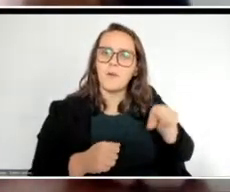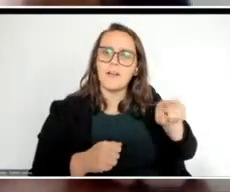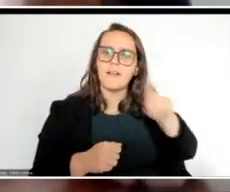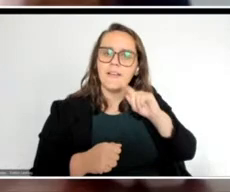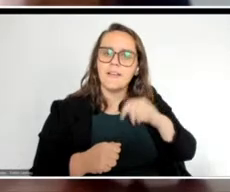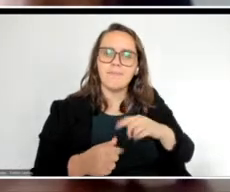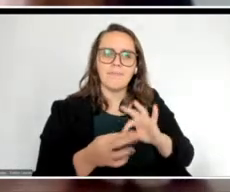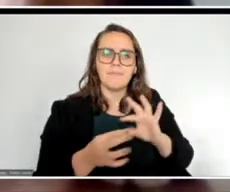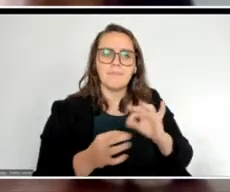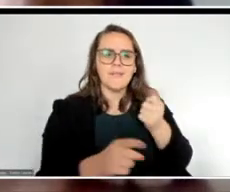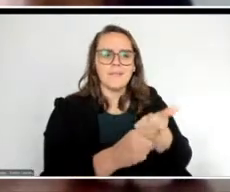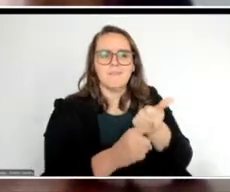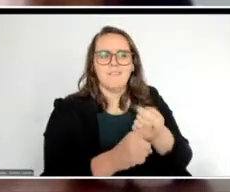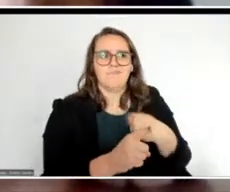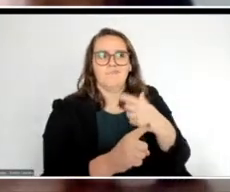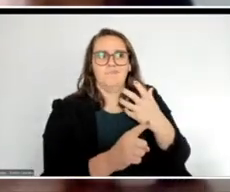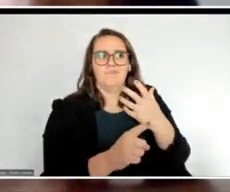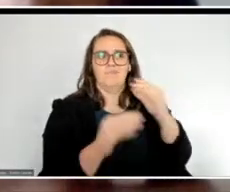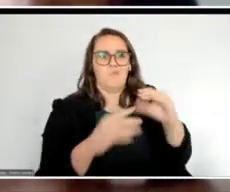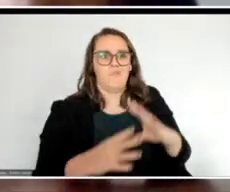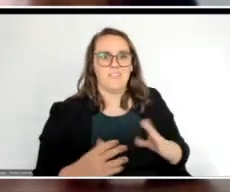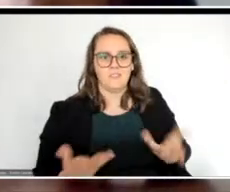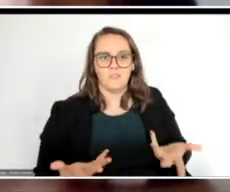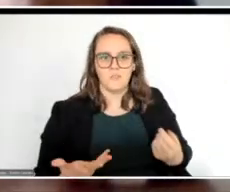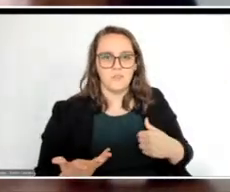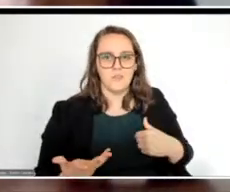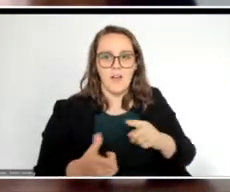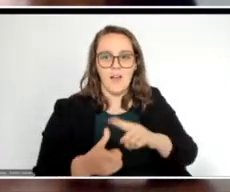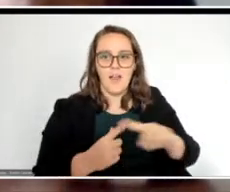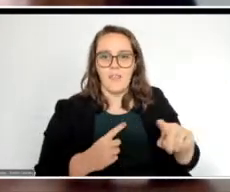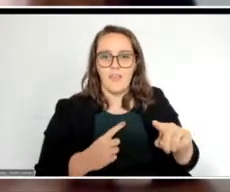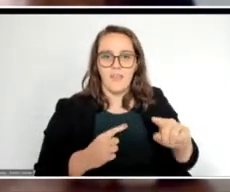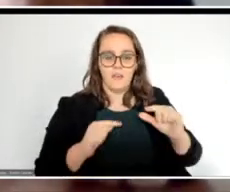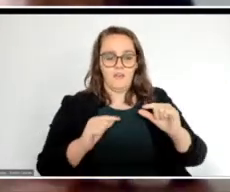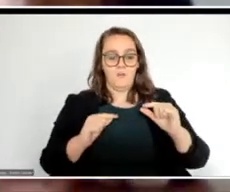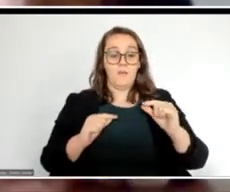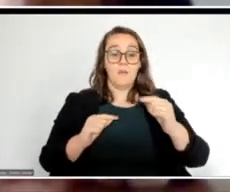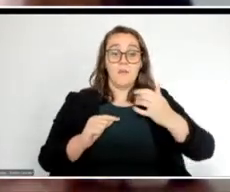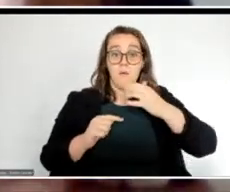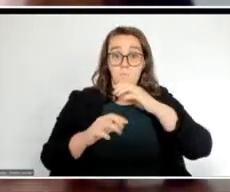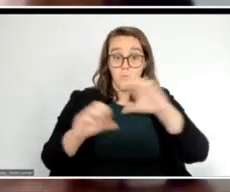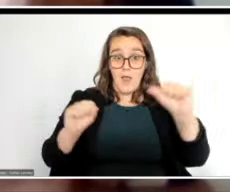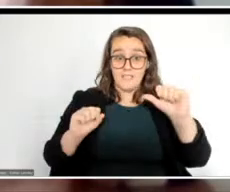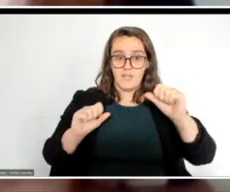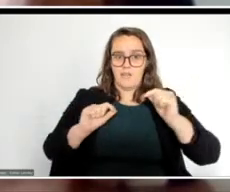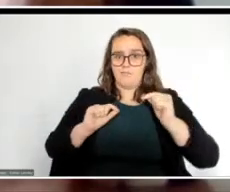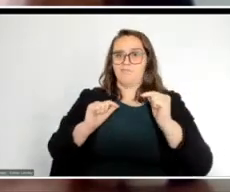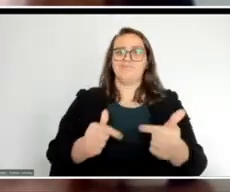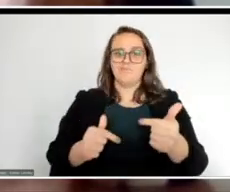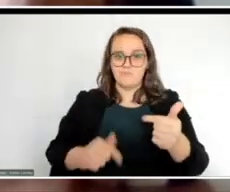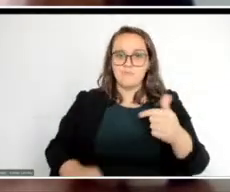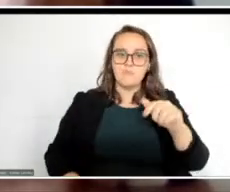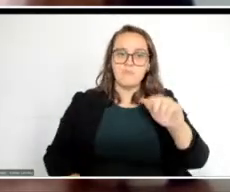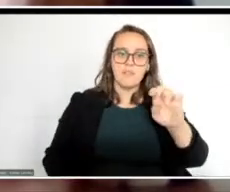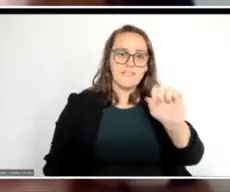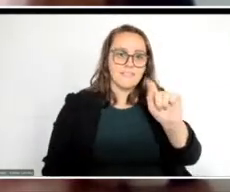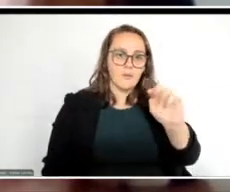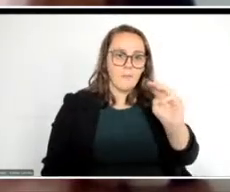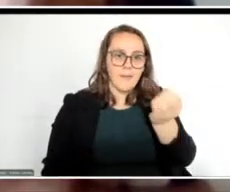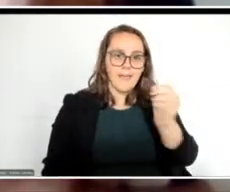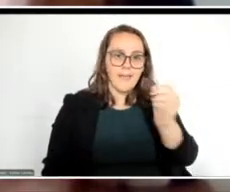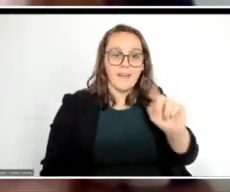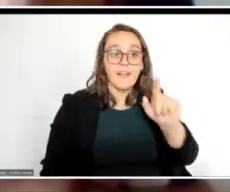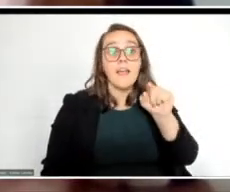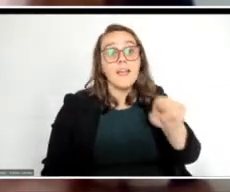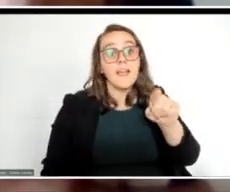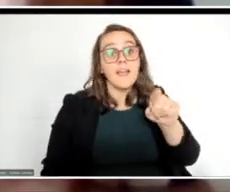then essentially he turned the call over to Mr. Eastman, who then proceeded to